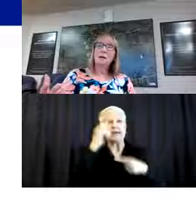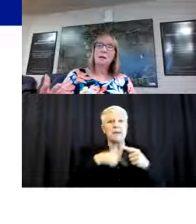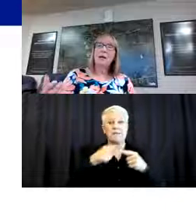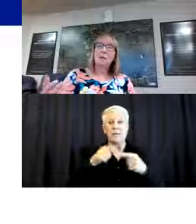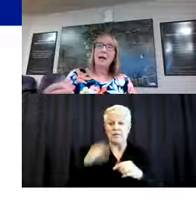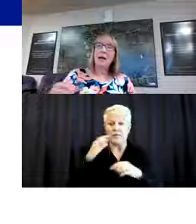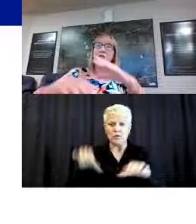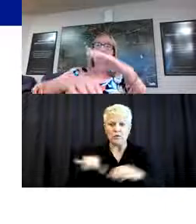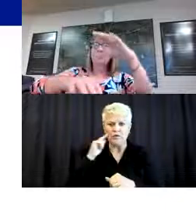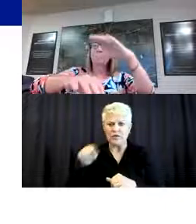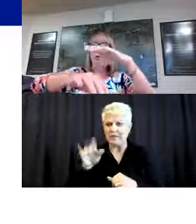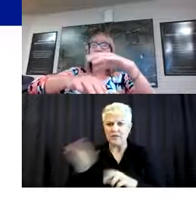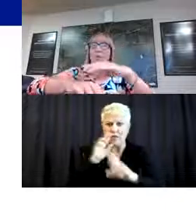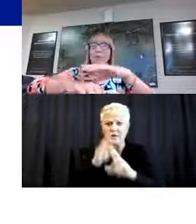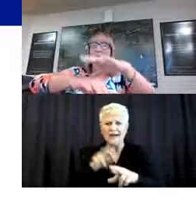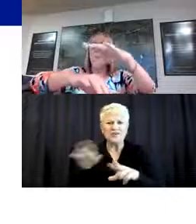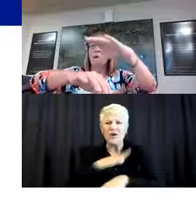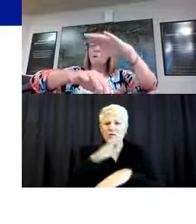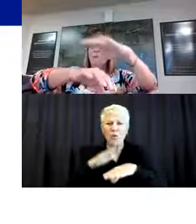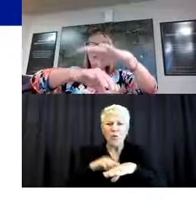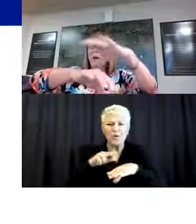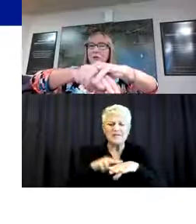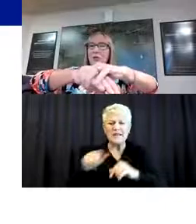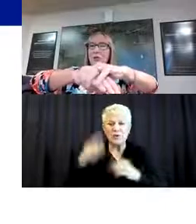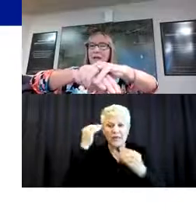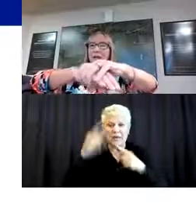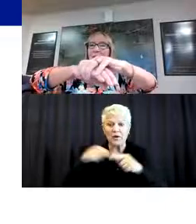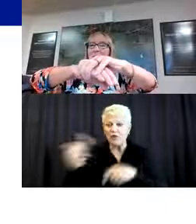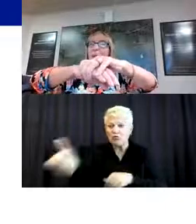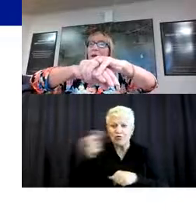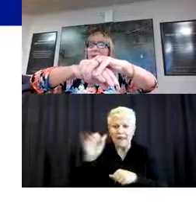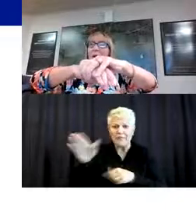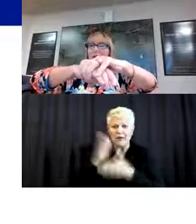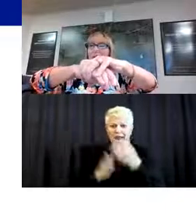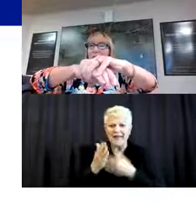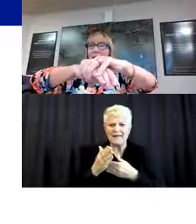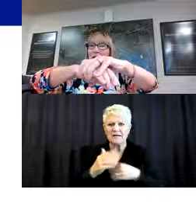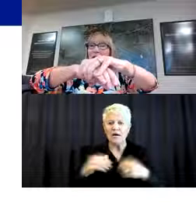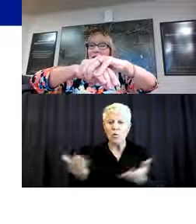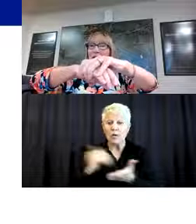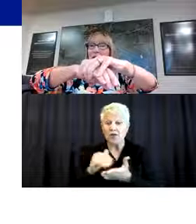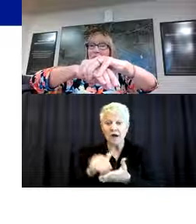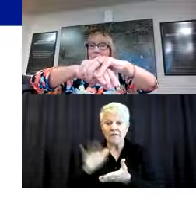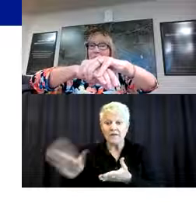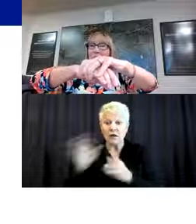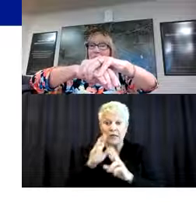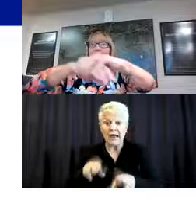that does and the reaction, which of course, if you think about it, if you grab a child's hand, what is often the reaction you